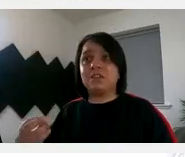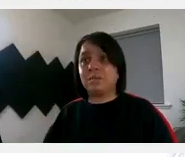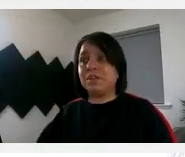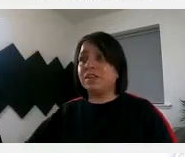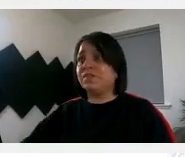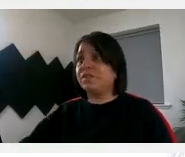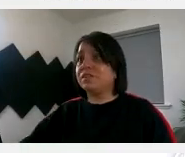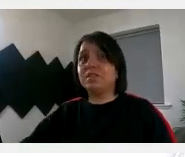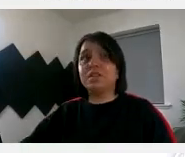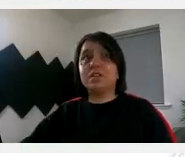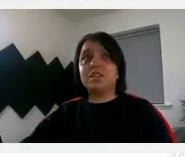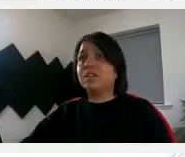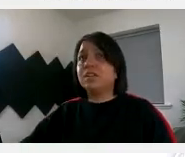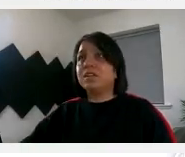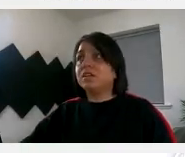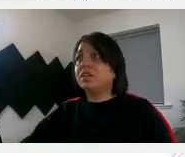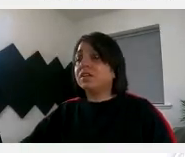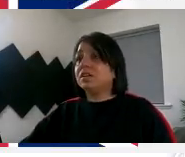something completely different.